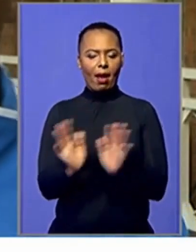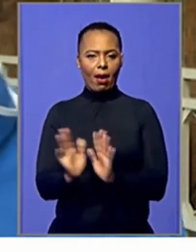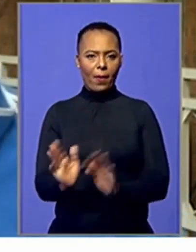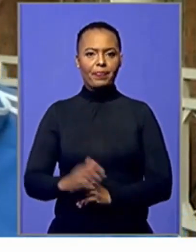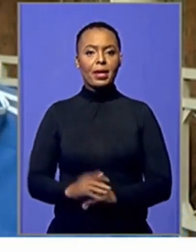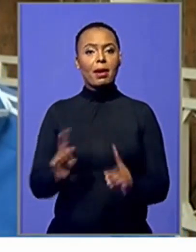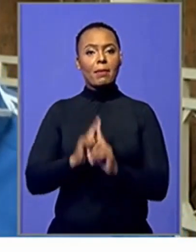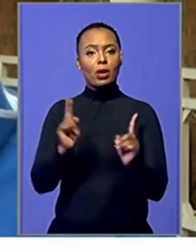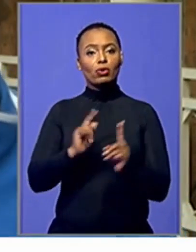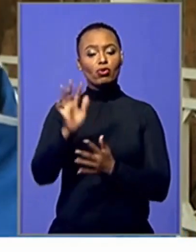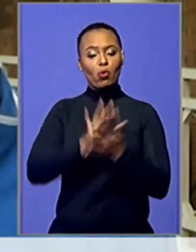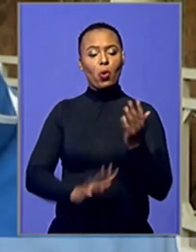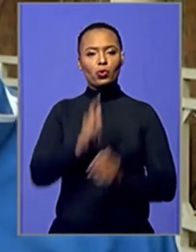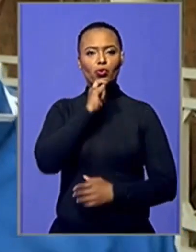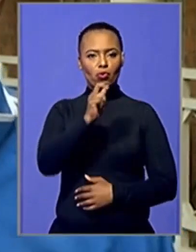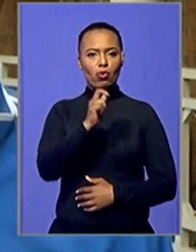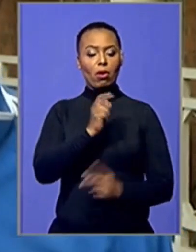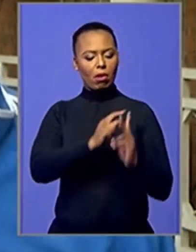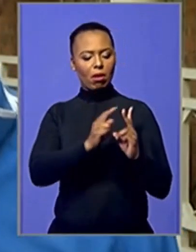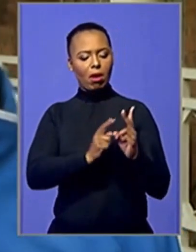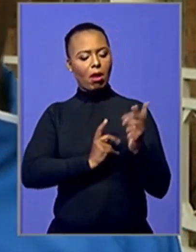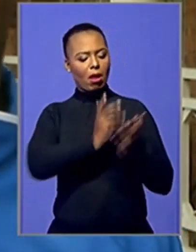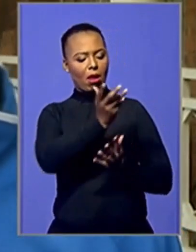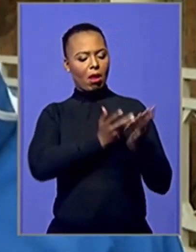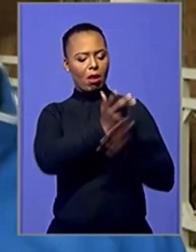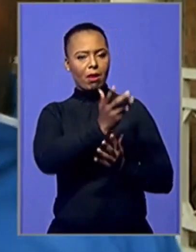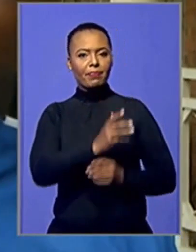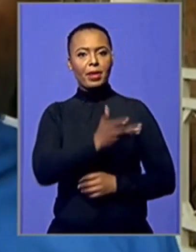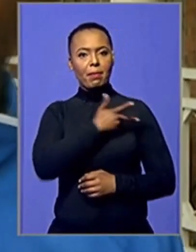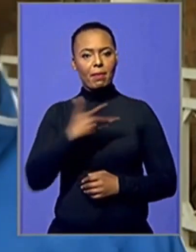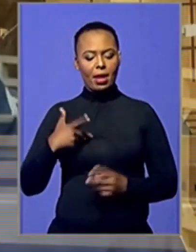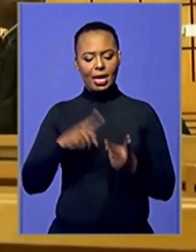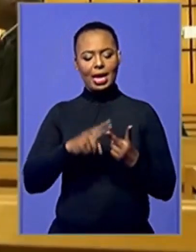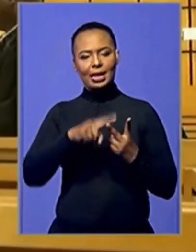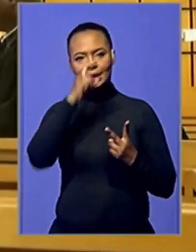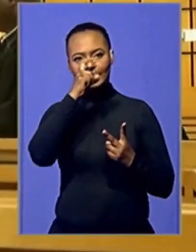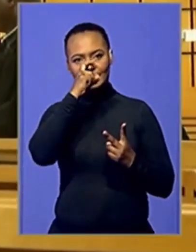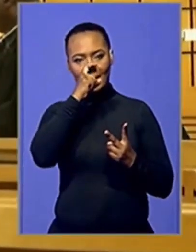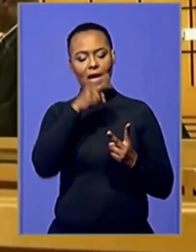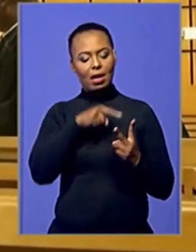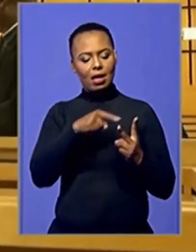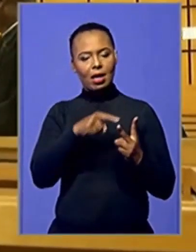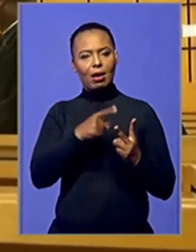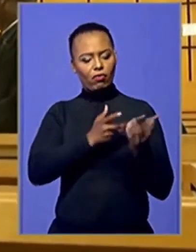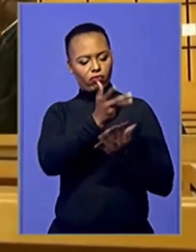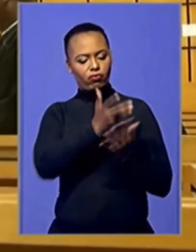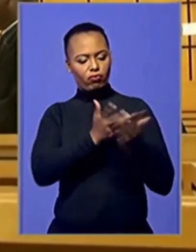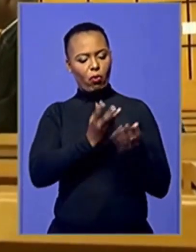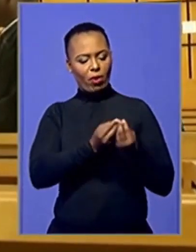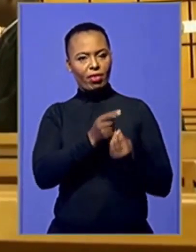discuss all matters with them, the mother and the sister. Baqoswa bana ba